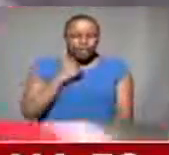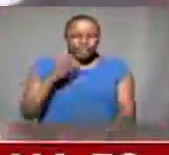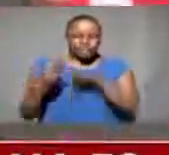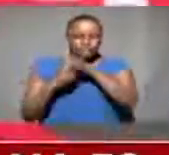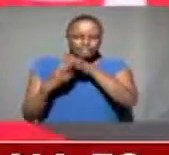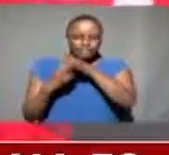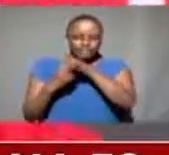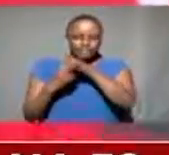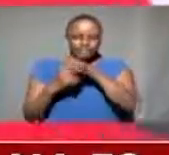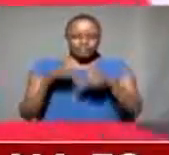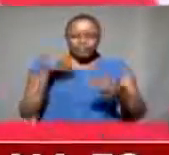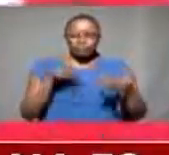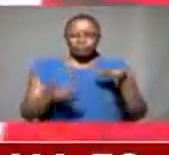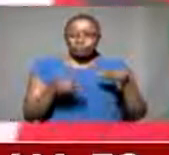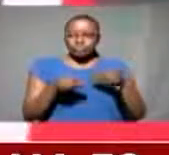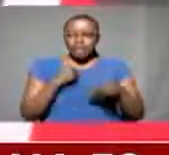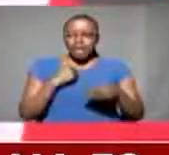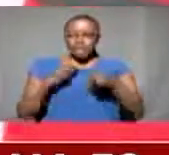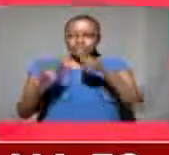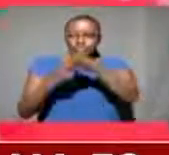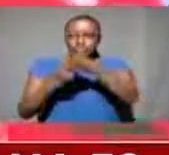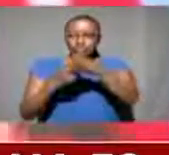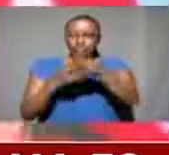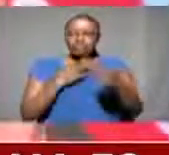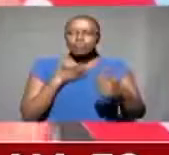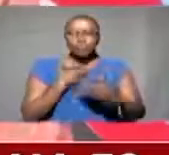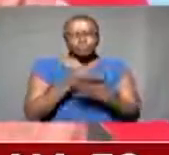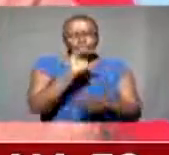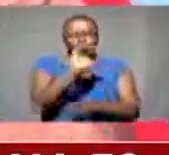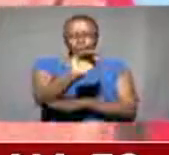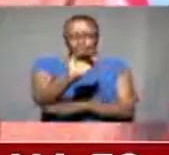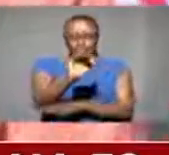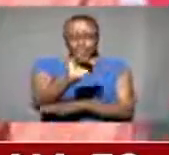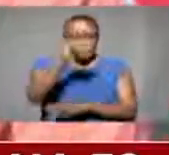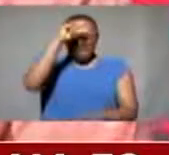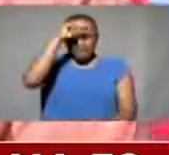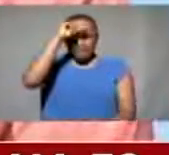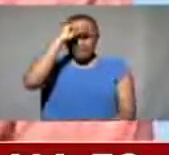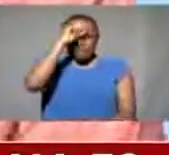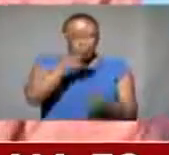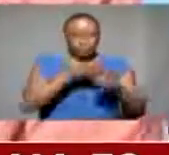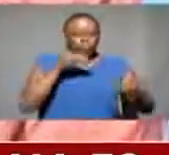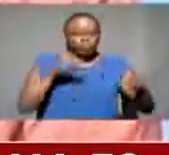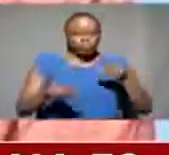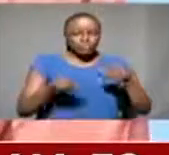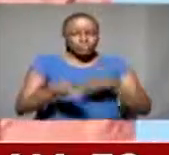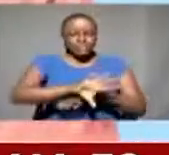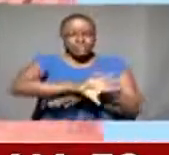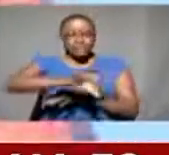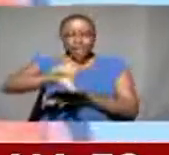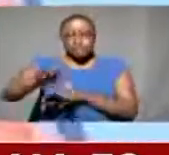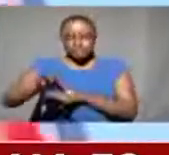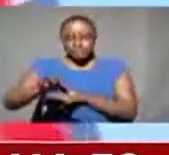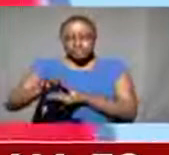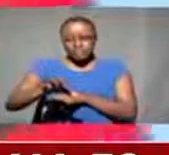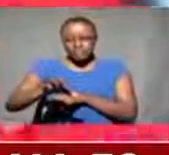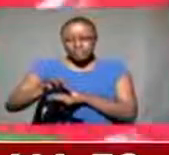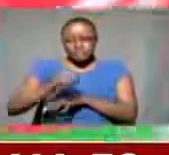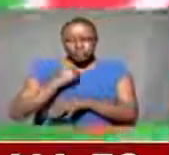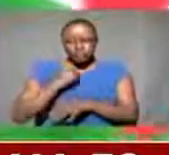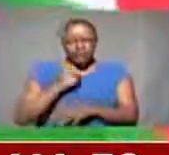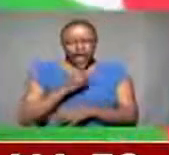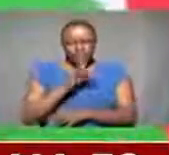7, Busia with 7, and I would like to urge the government of Busia County to become